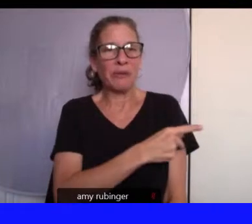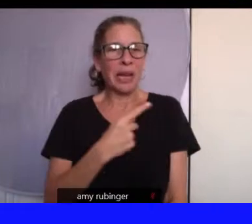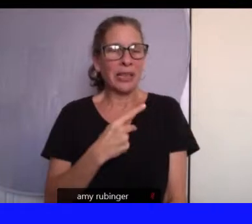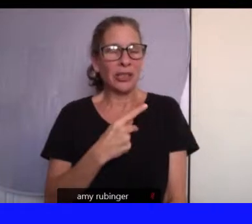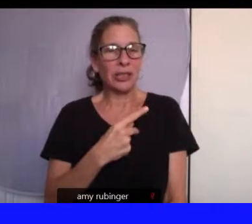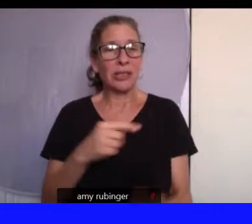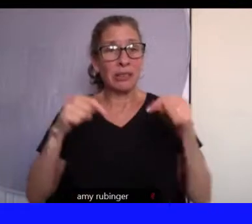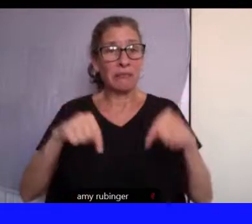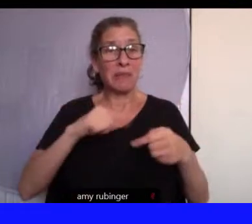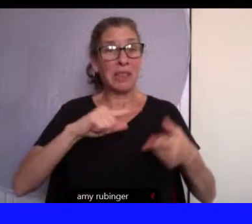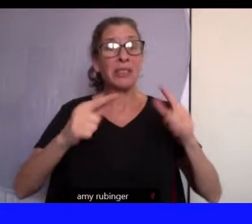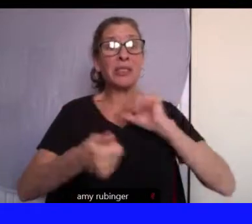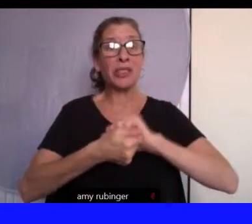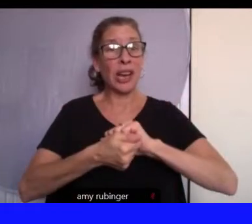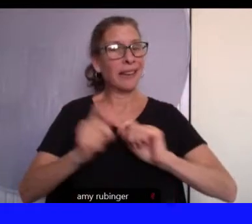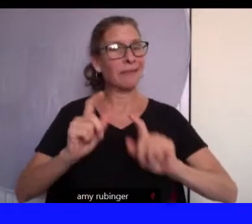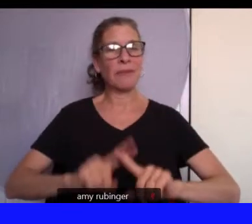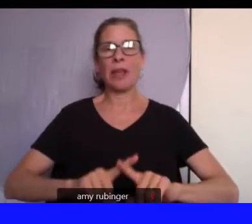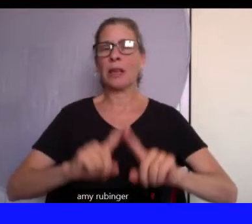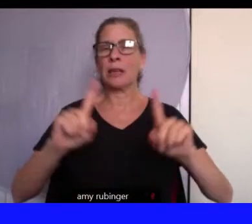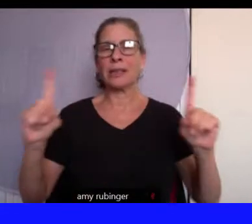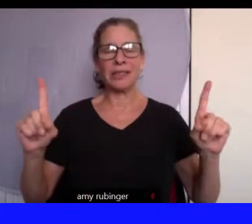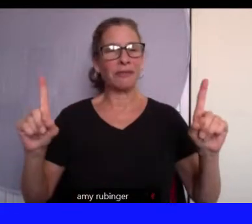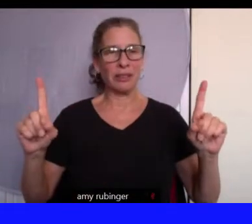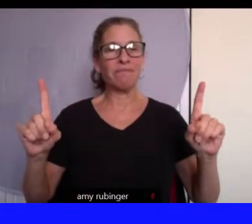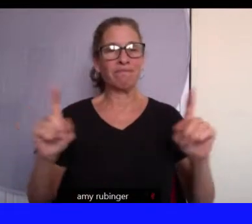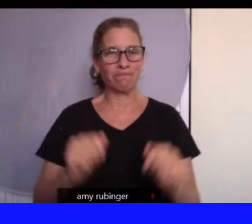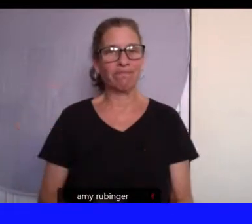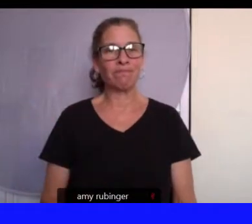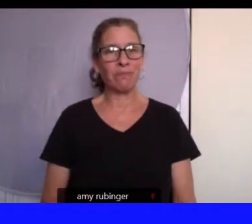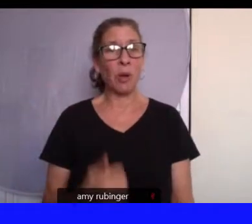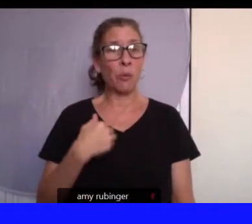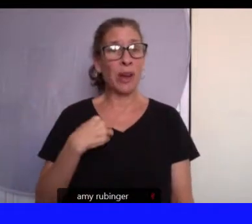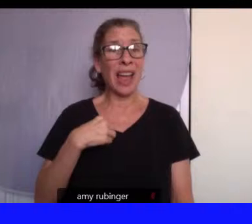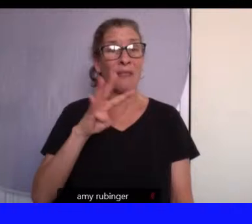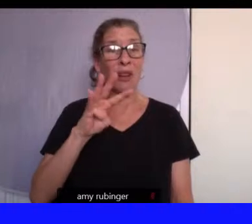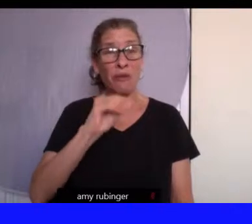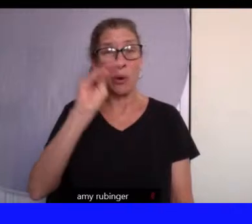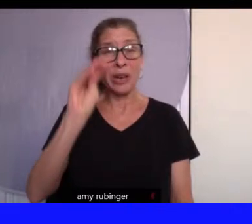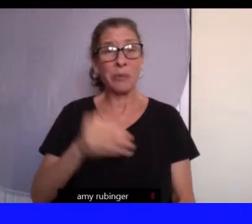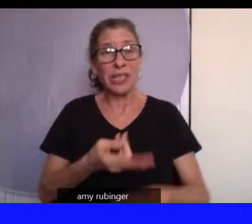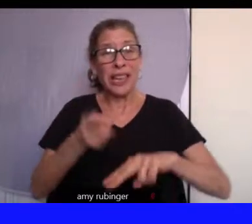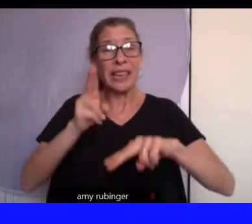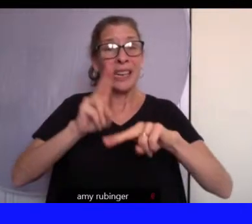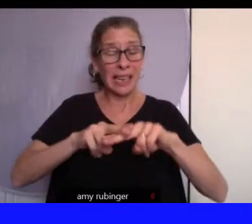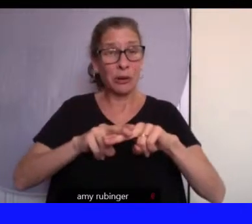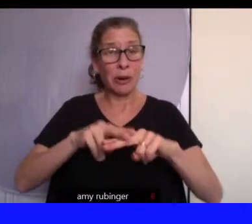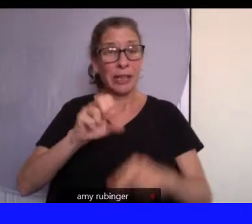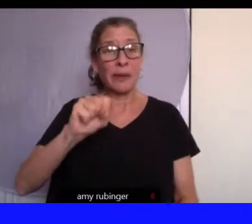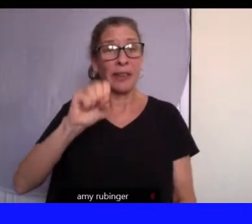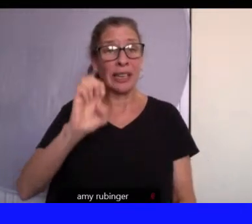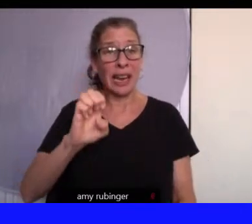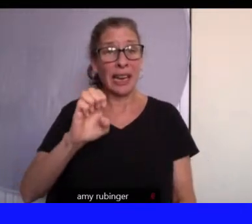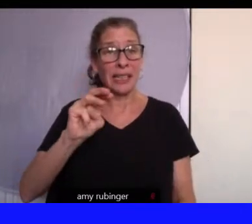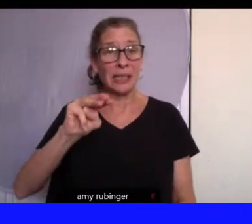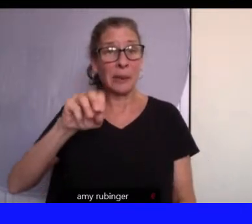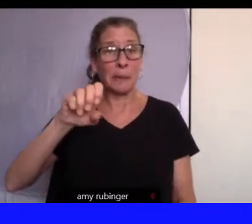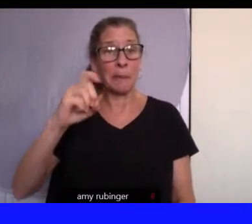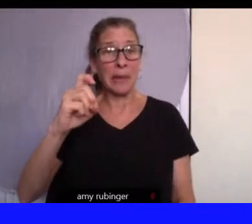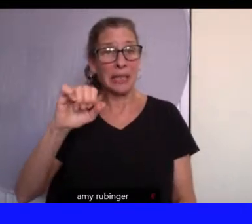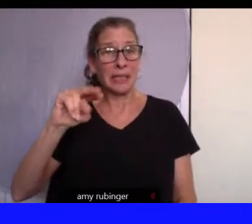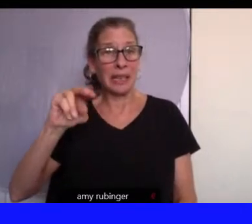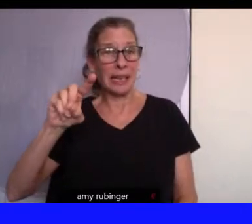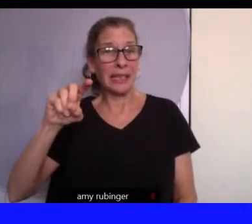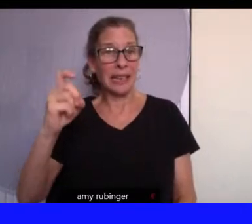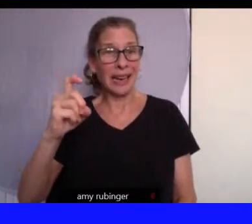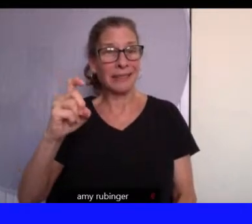this formula and this benchmark calculation we are seeing in 2021 is a struggle for us and is not working for us to generate